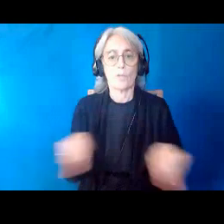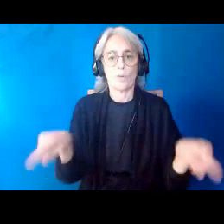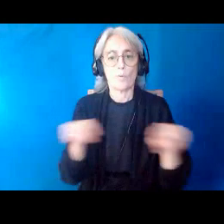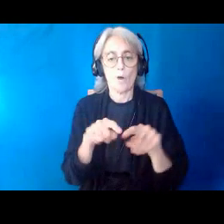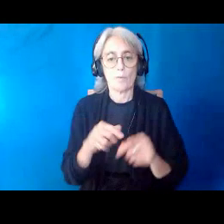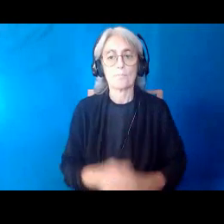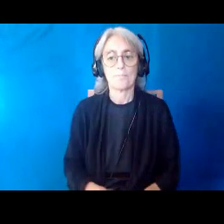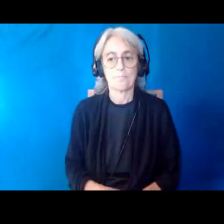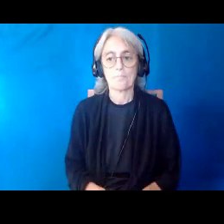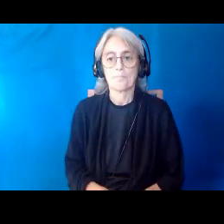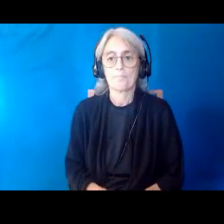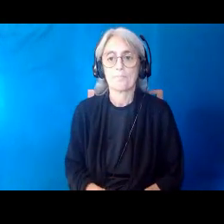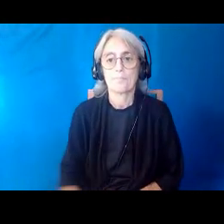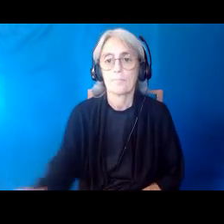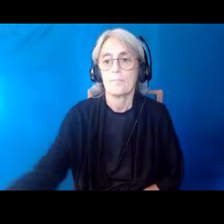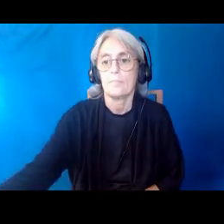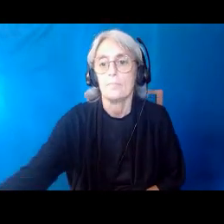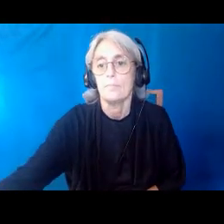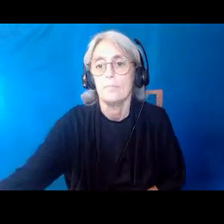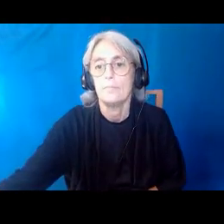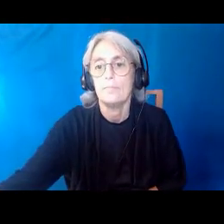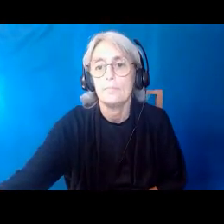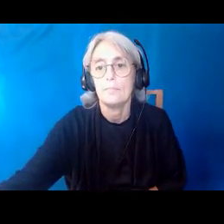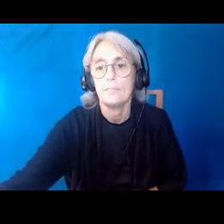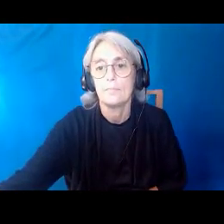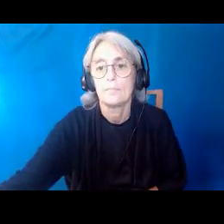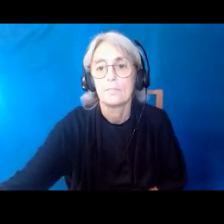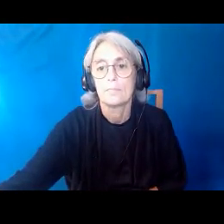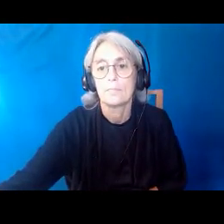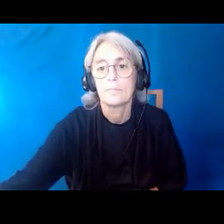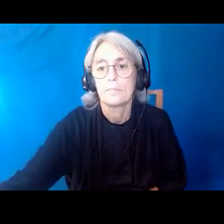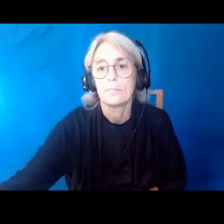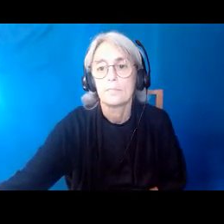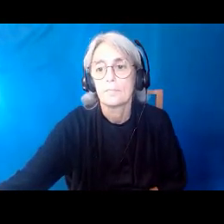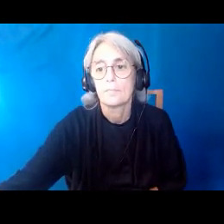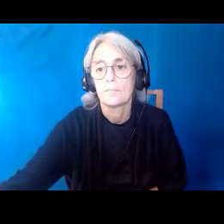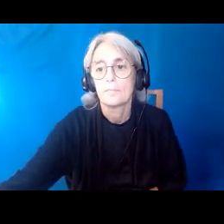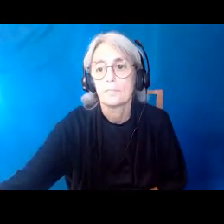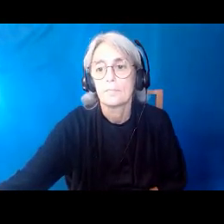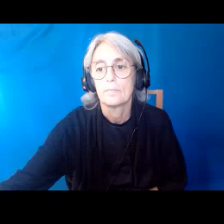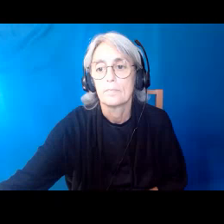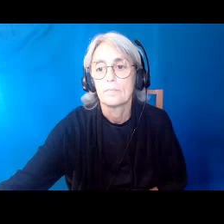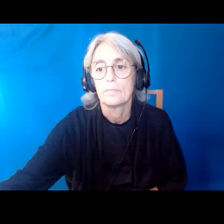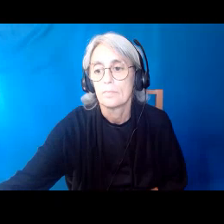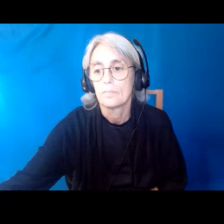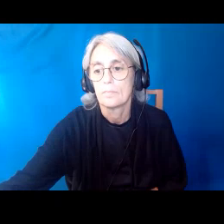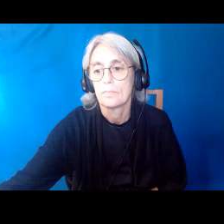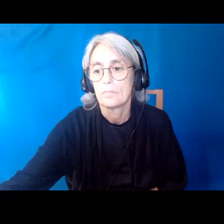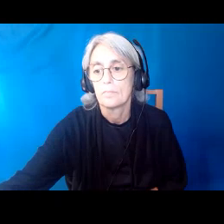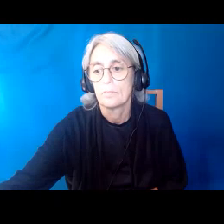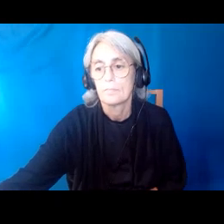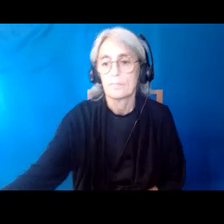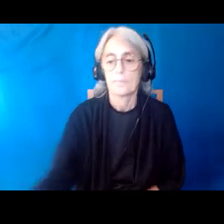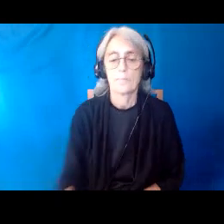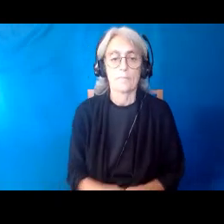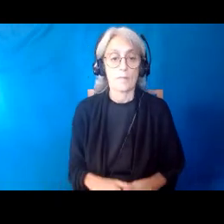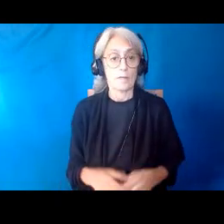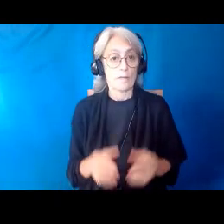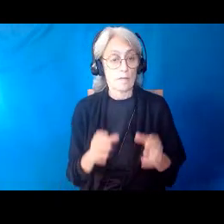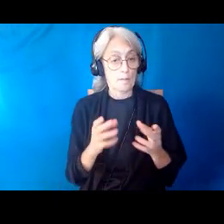forward. Thank you. Appreciate your remarks. This is in fact a critical time. Any public comment? No public comment.